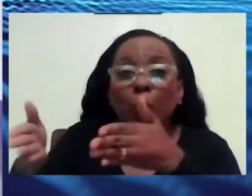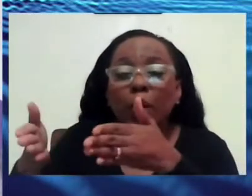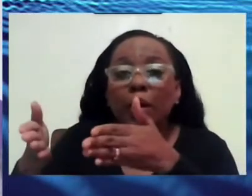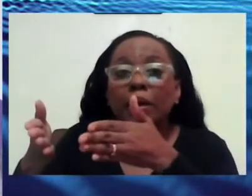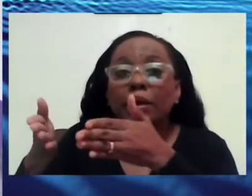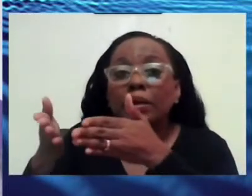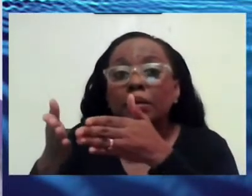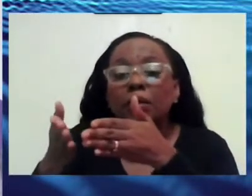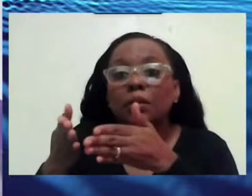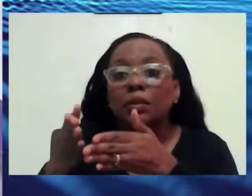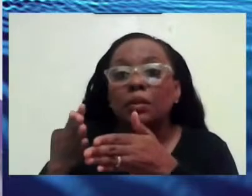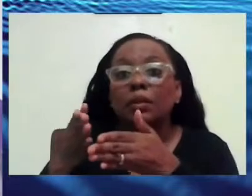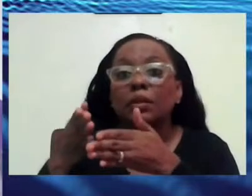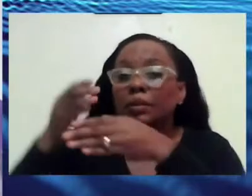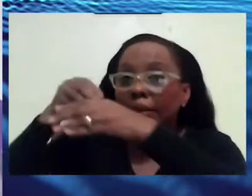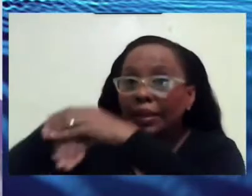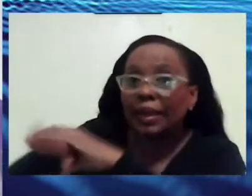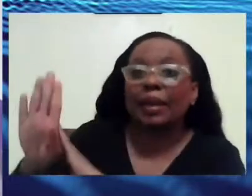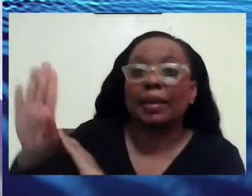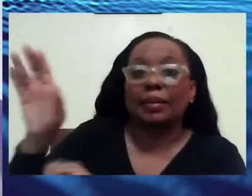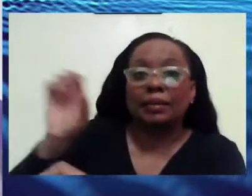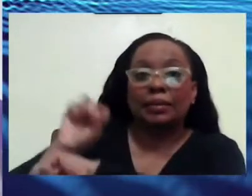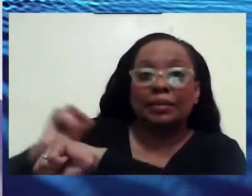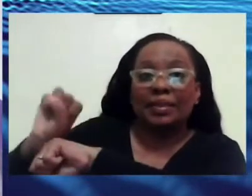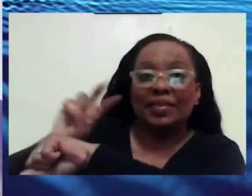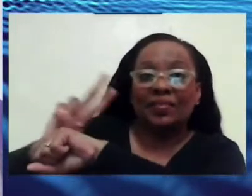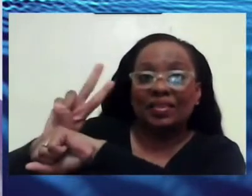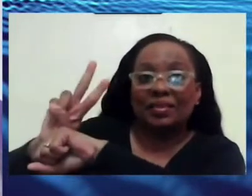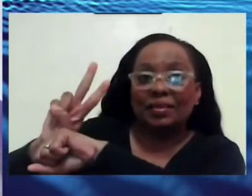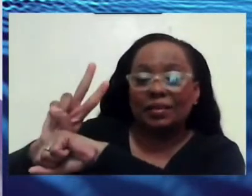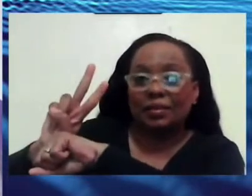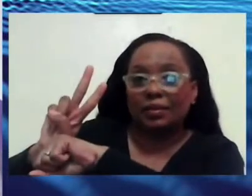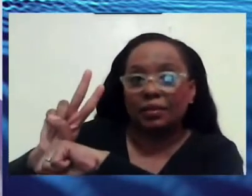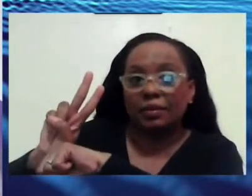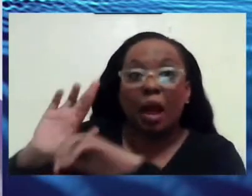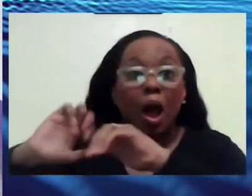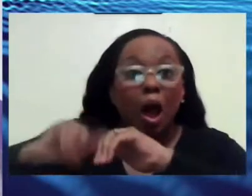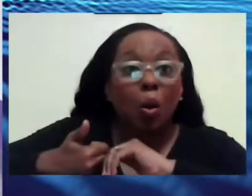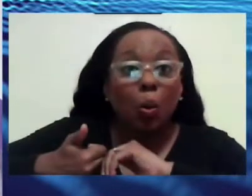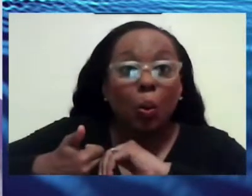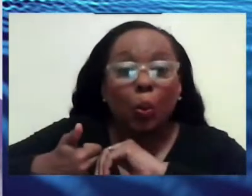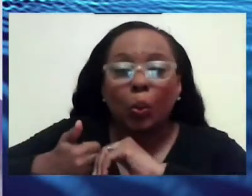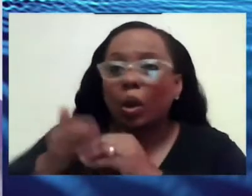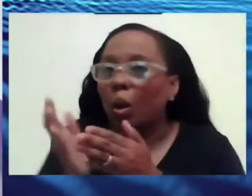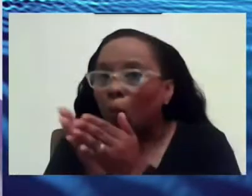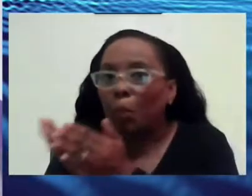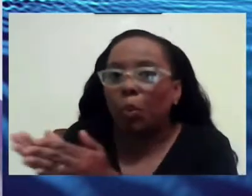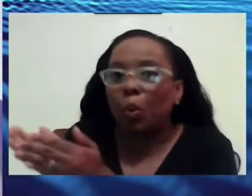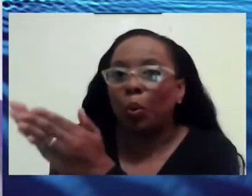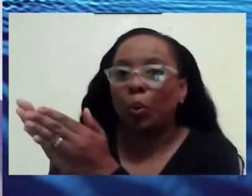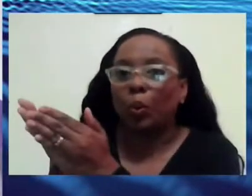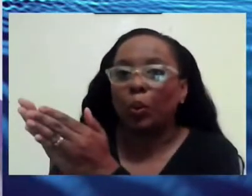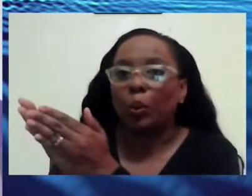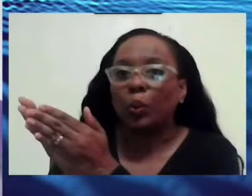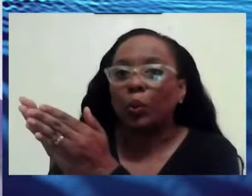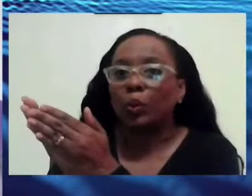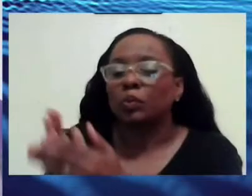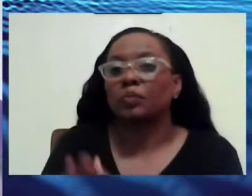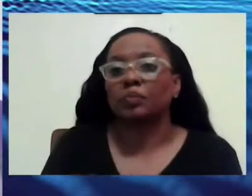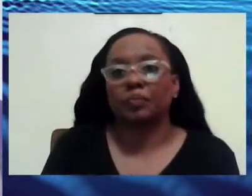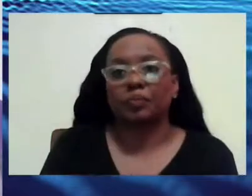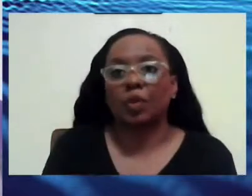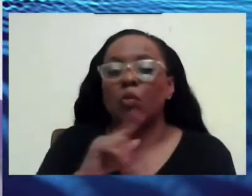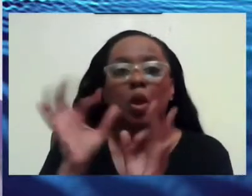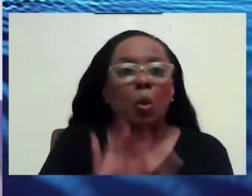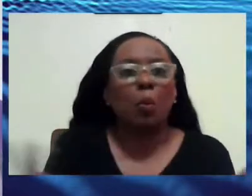we need to make sure that this point of entry is accessible to the relief items which are coming in,